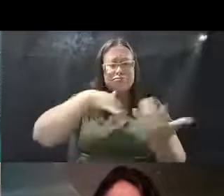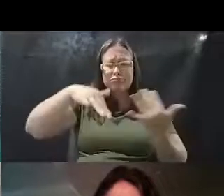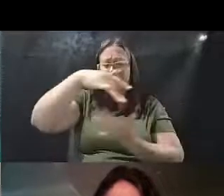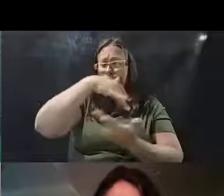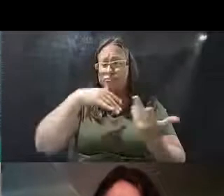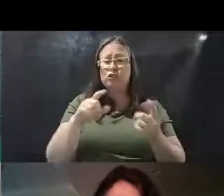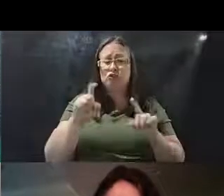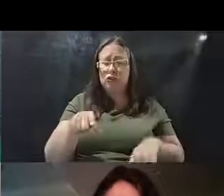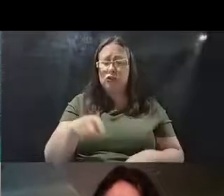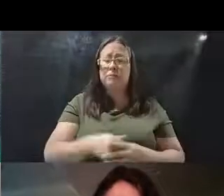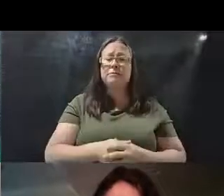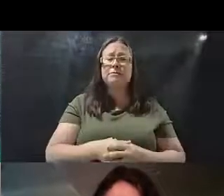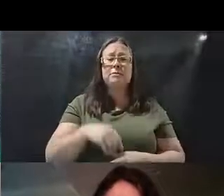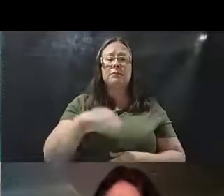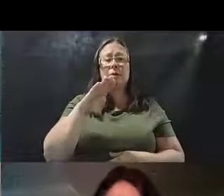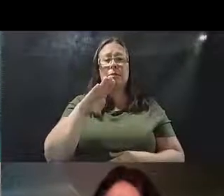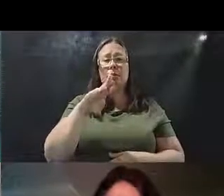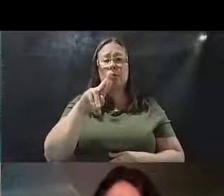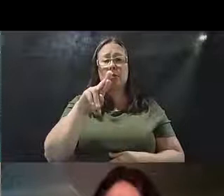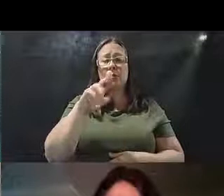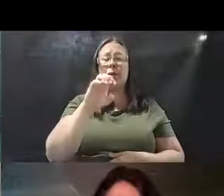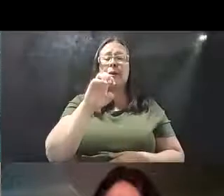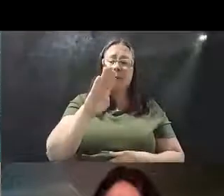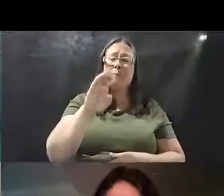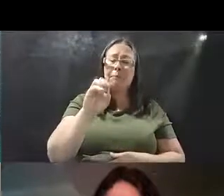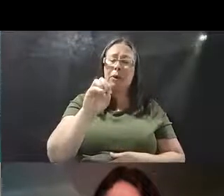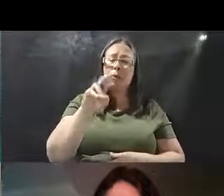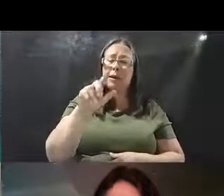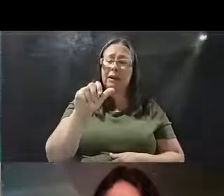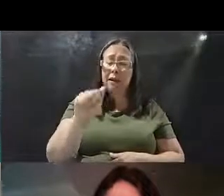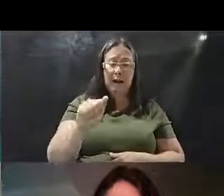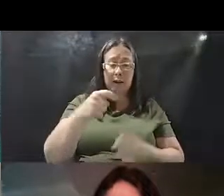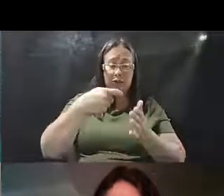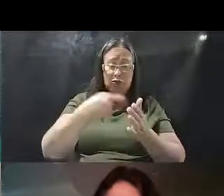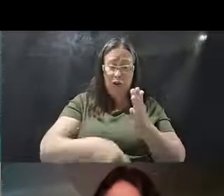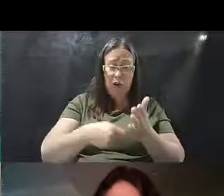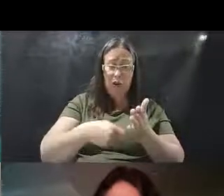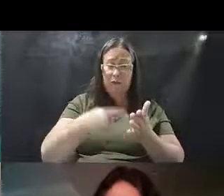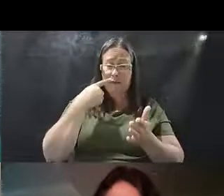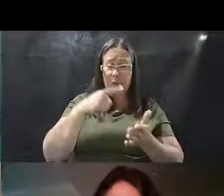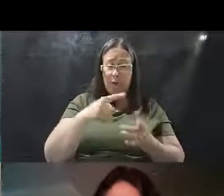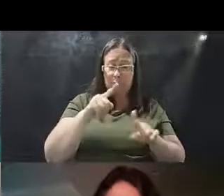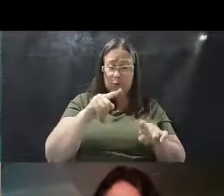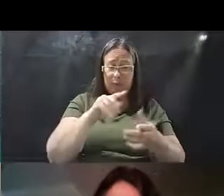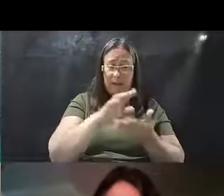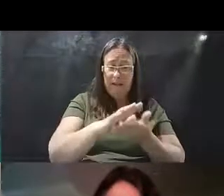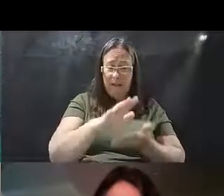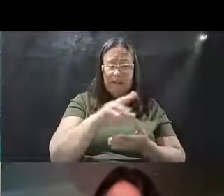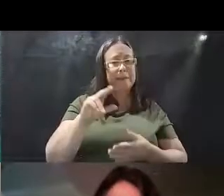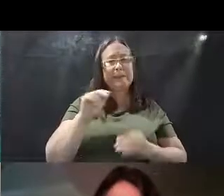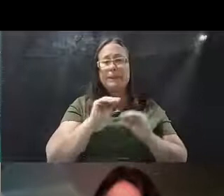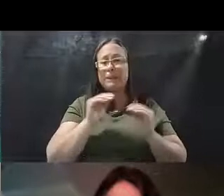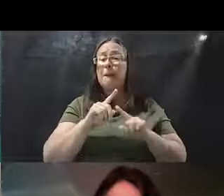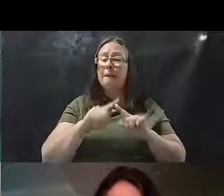Berea did not charge any tuition, but every student had to work at least